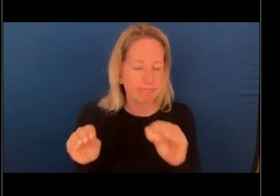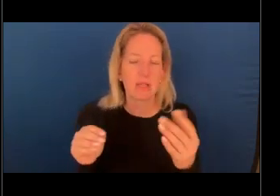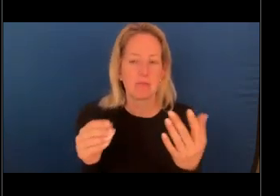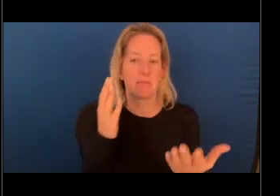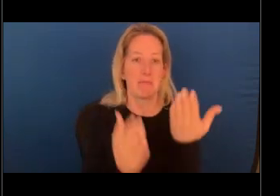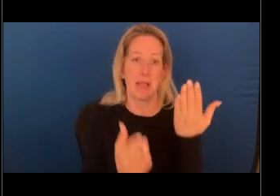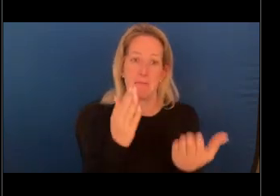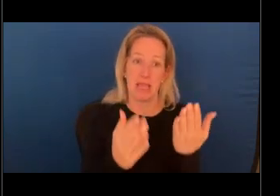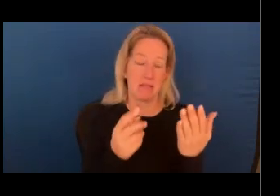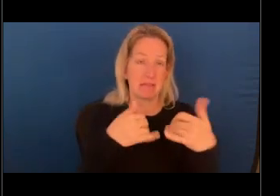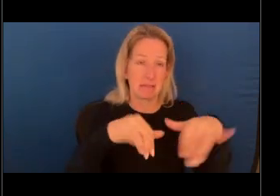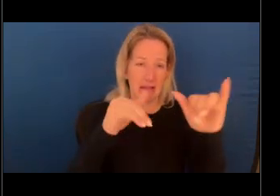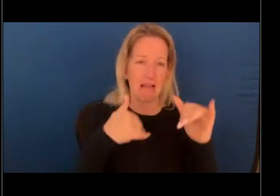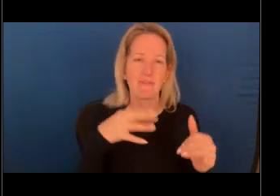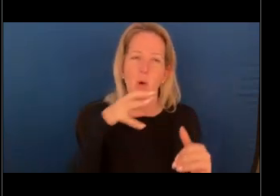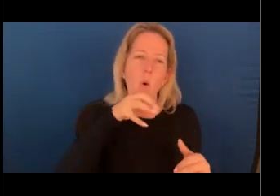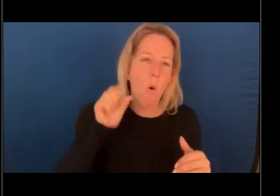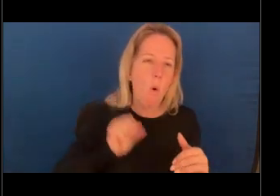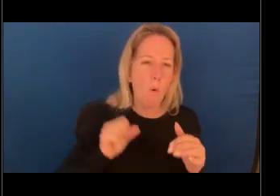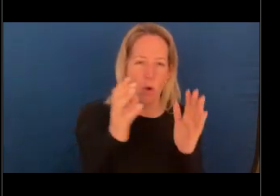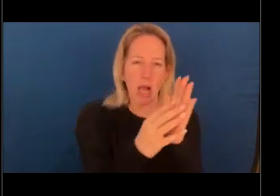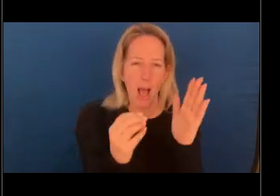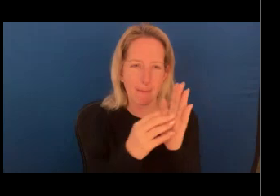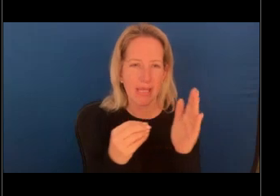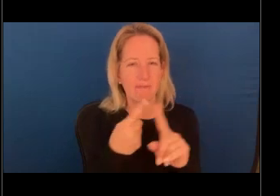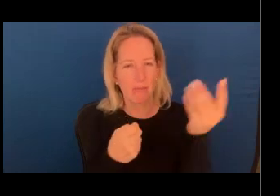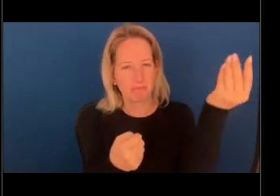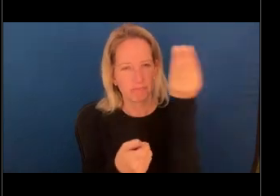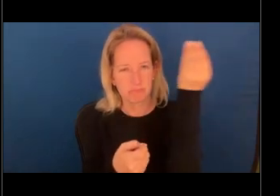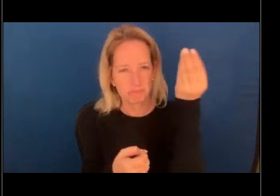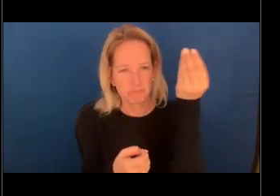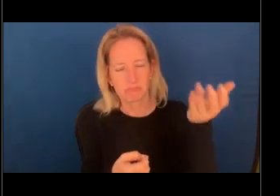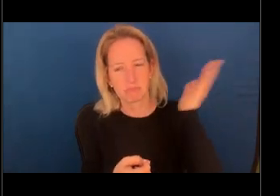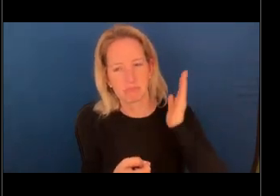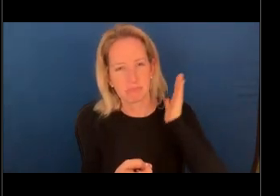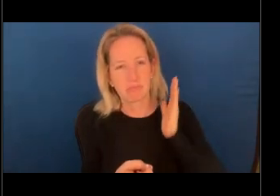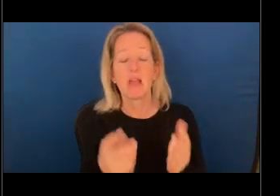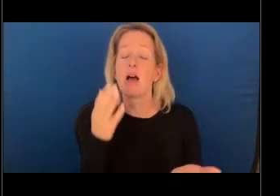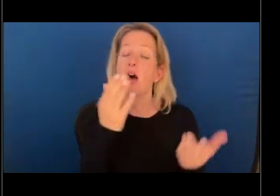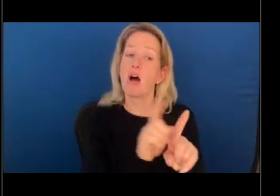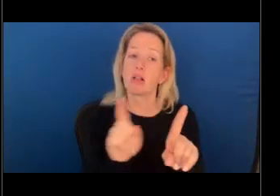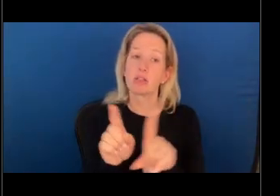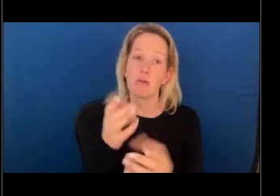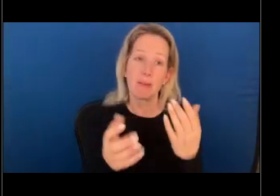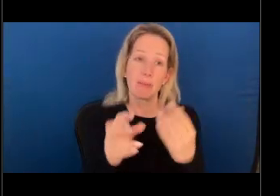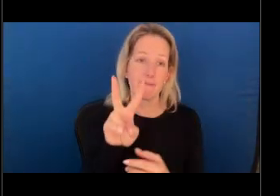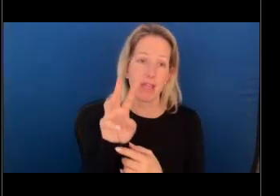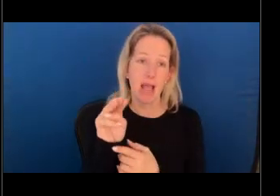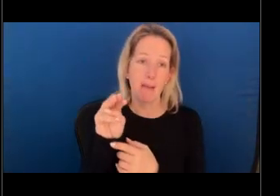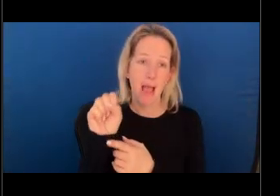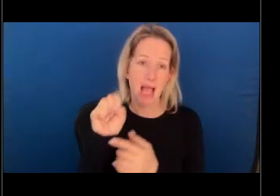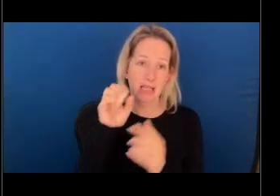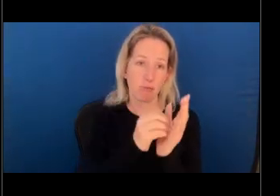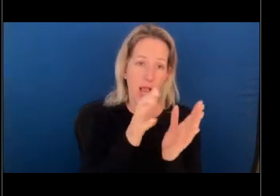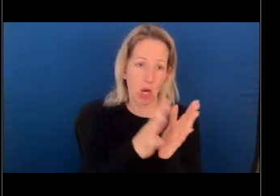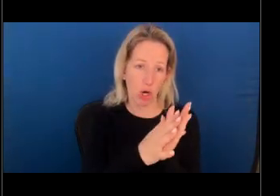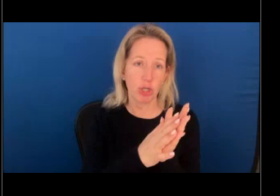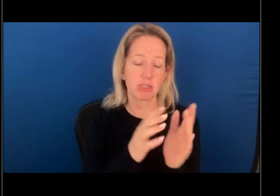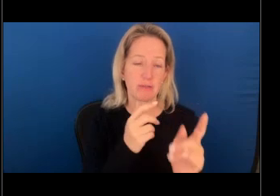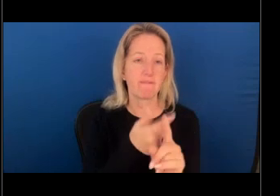had a copy still of it. And then the other, which you may have sort of looked at, is the VMS records from